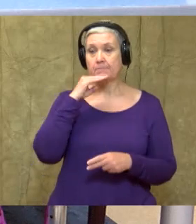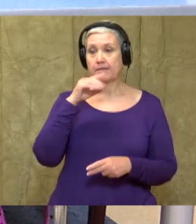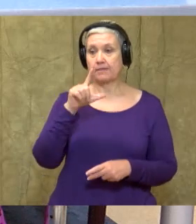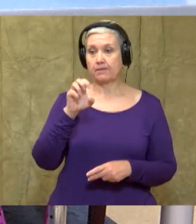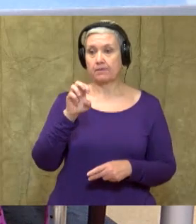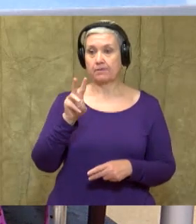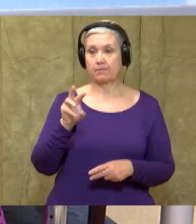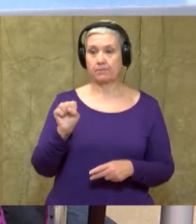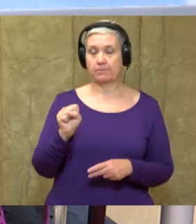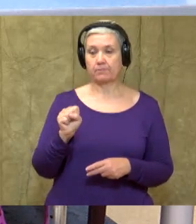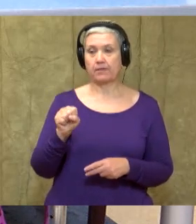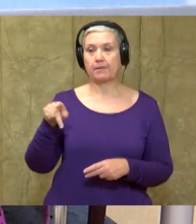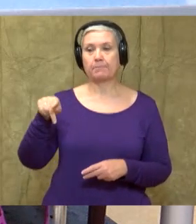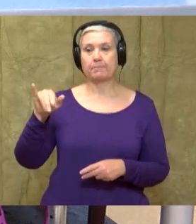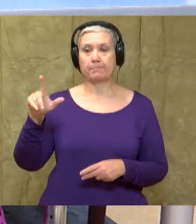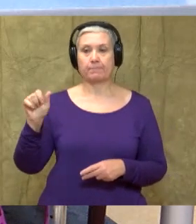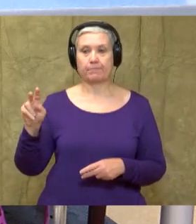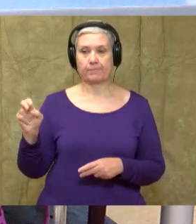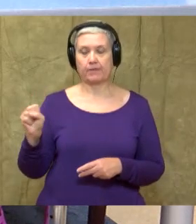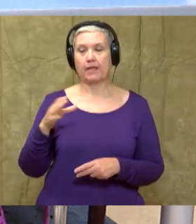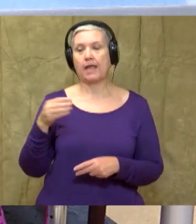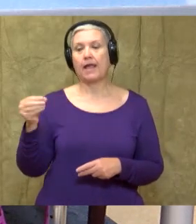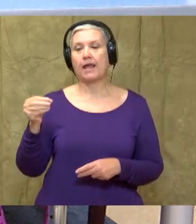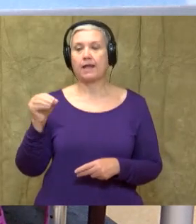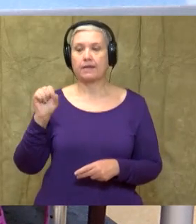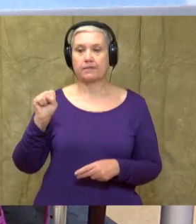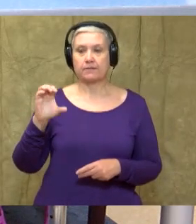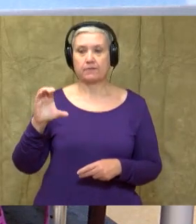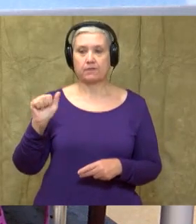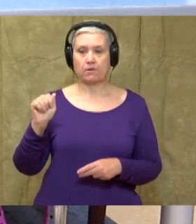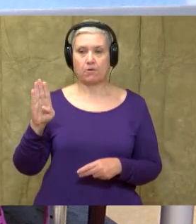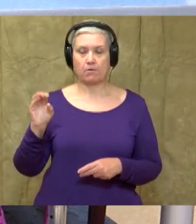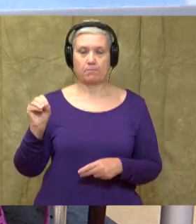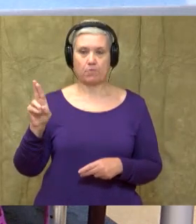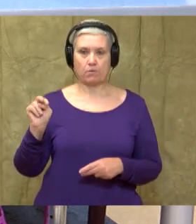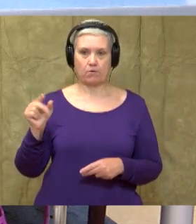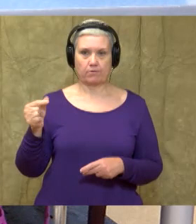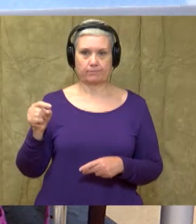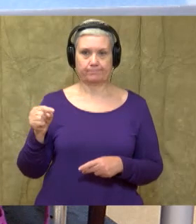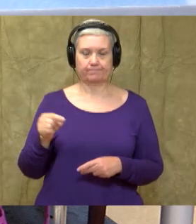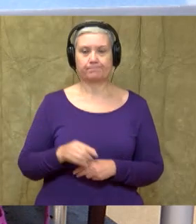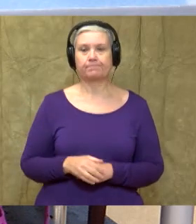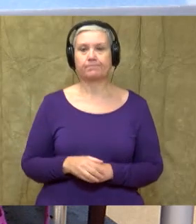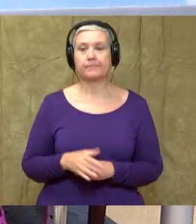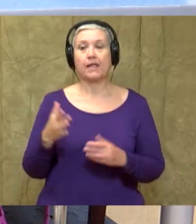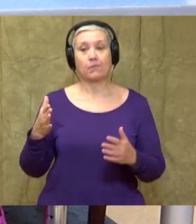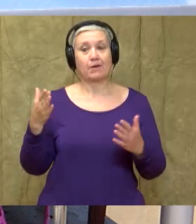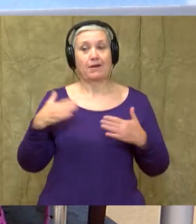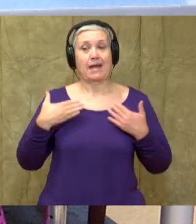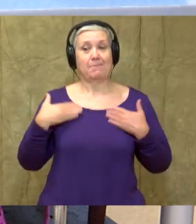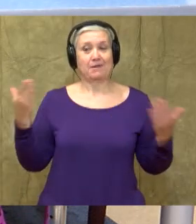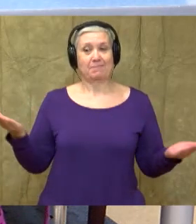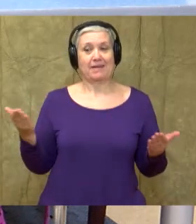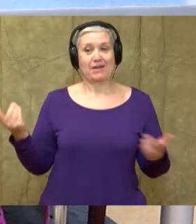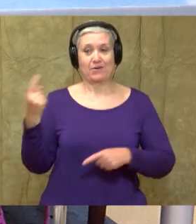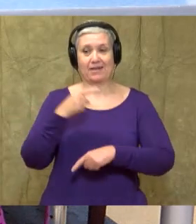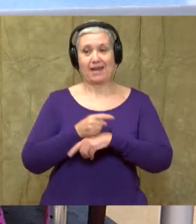at Palmer Pillins Middle School and Scarborough Model Middle School. And we're so excited to be back with you guys this week for this week's counselor